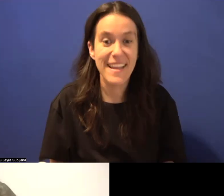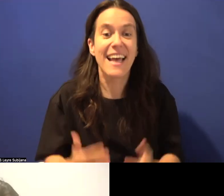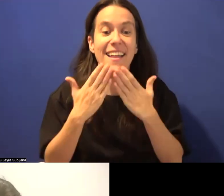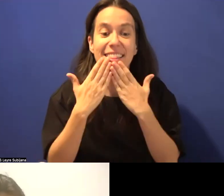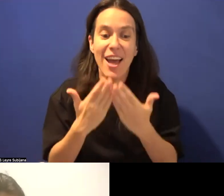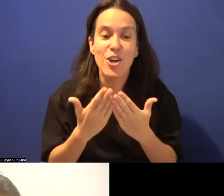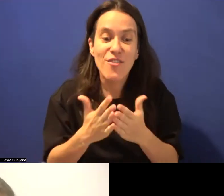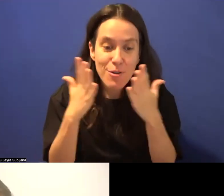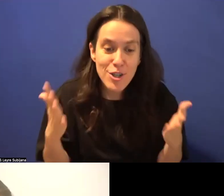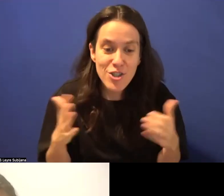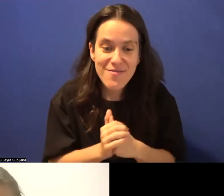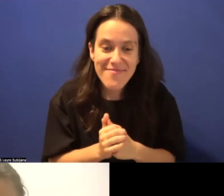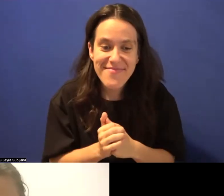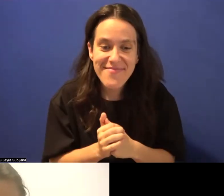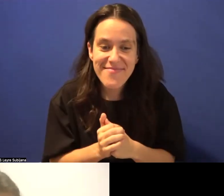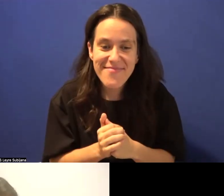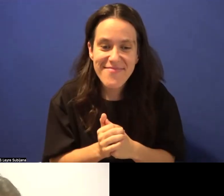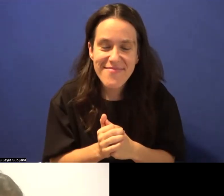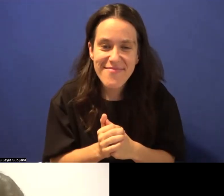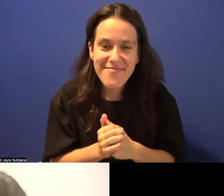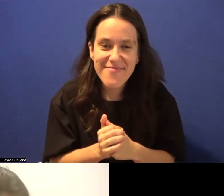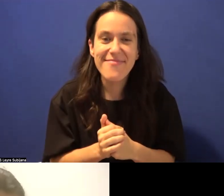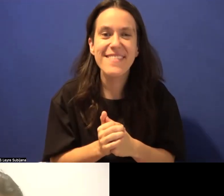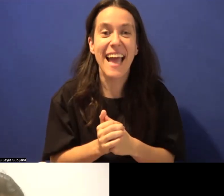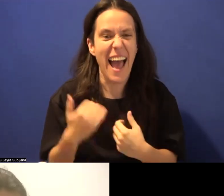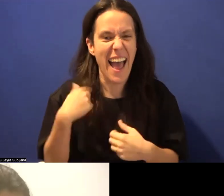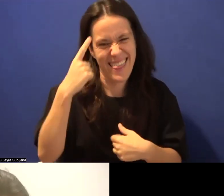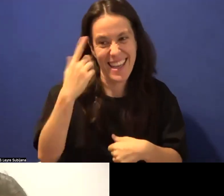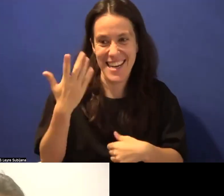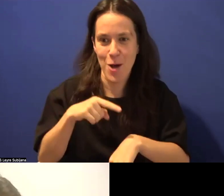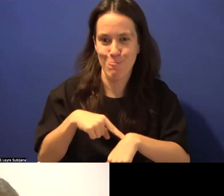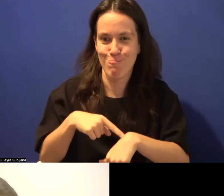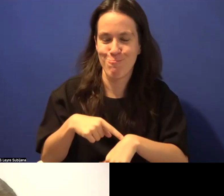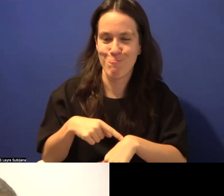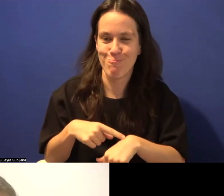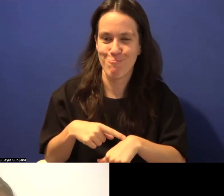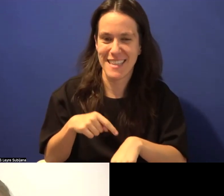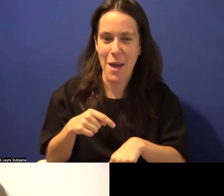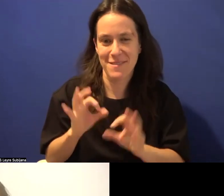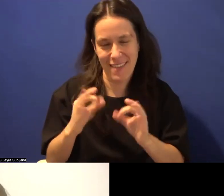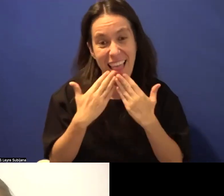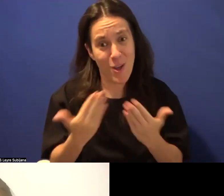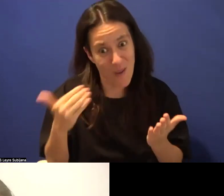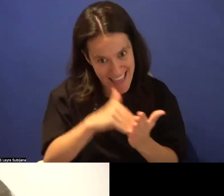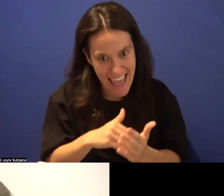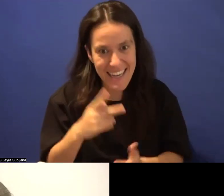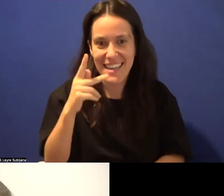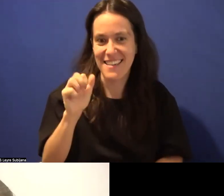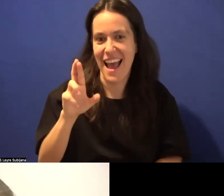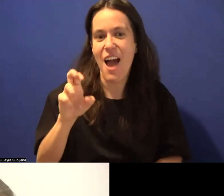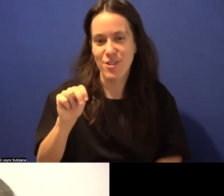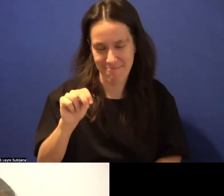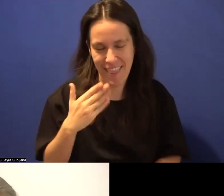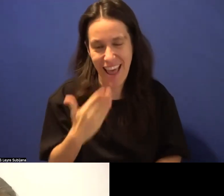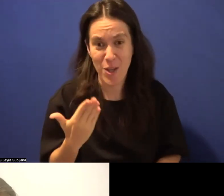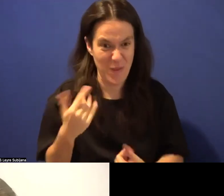Now I think it's time to say thank you again for Karen. And yeah, due to the time,